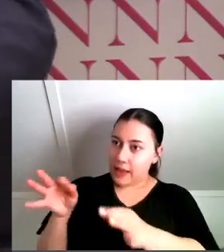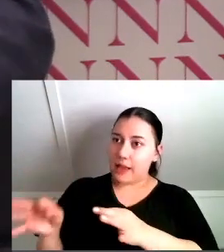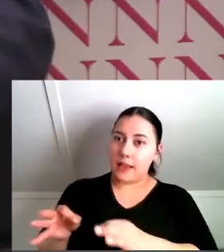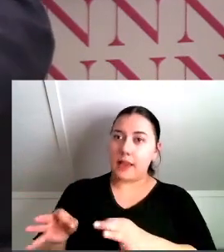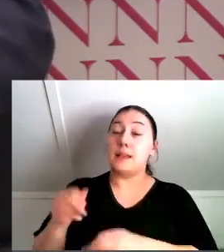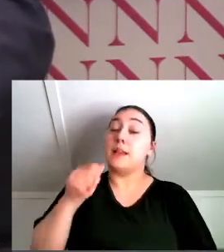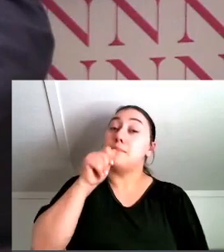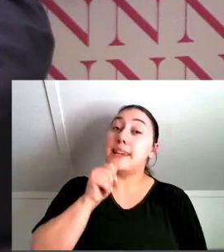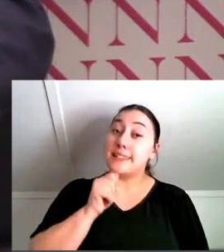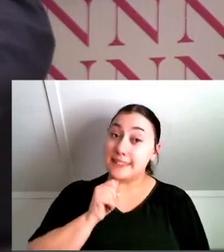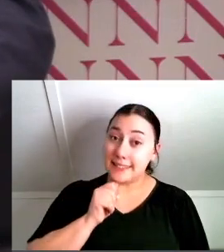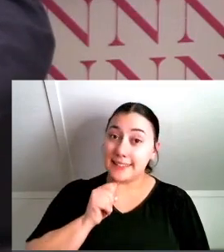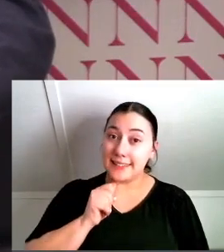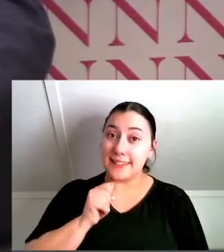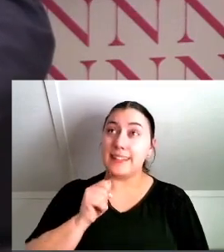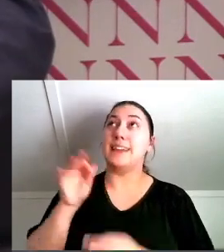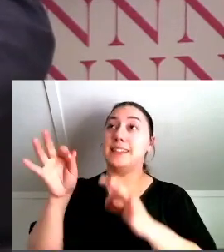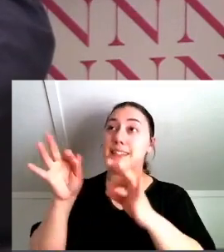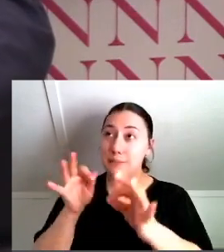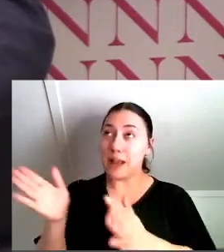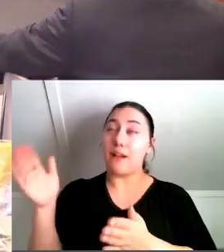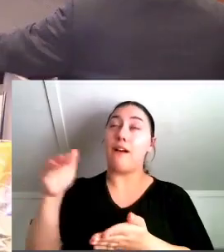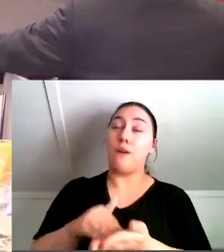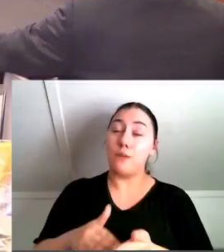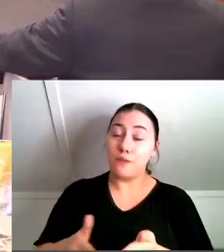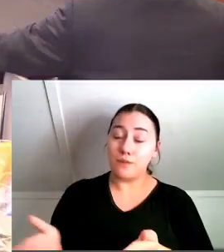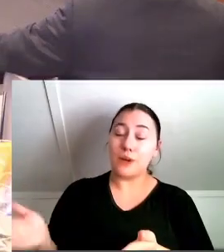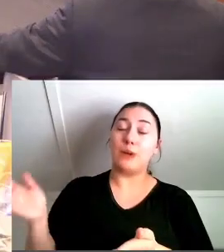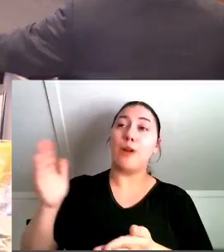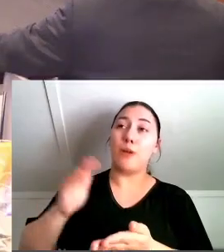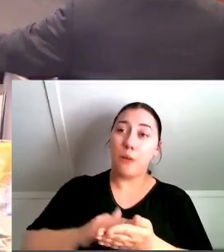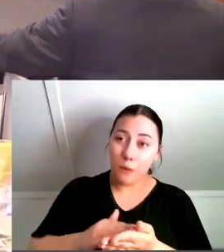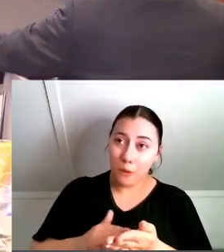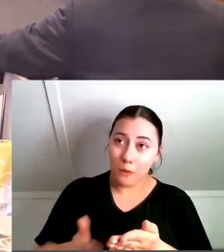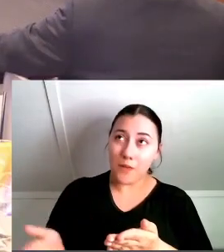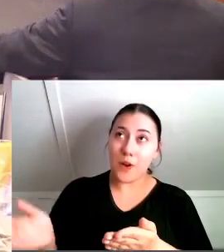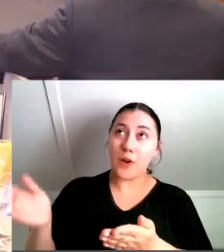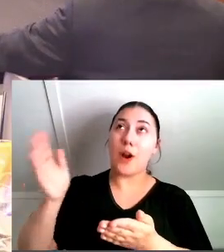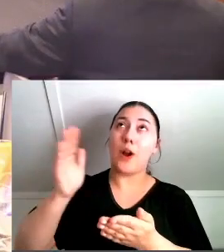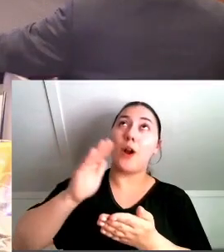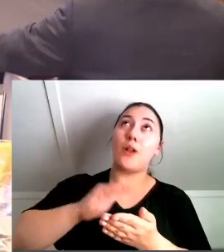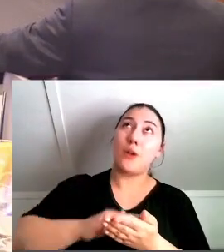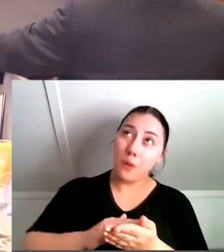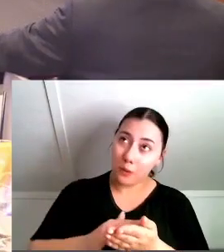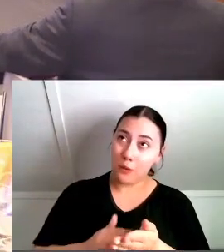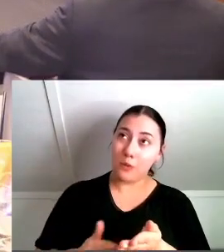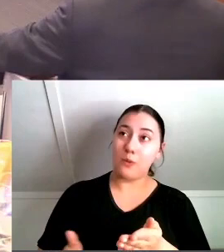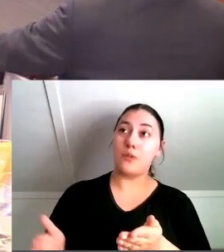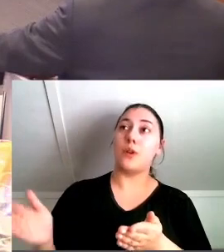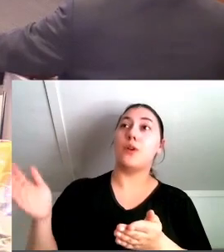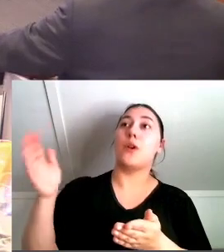patiently over and over again. Over and over again.